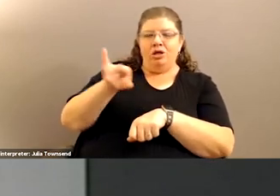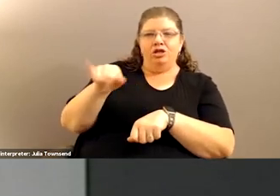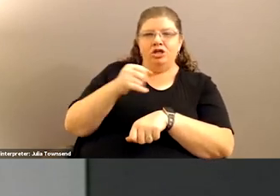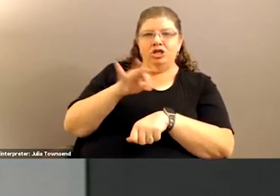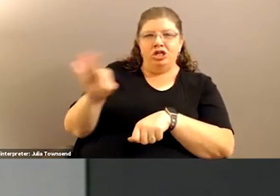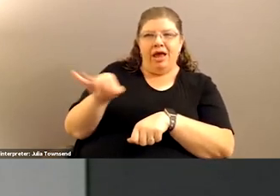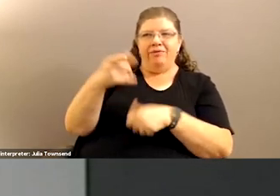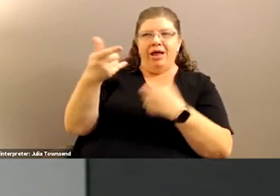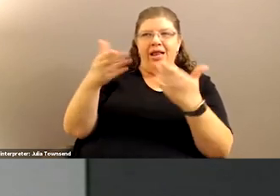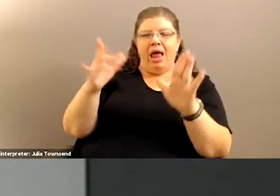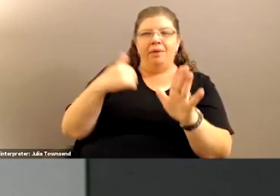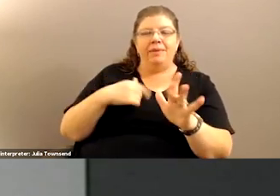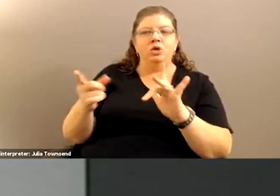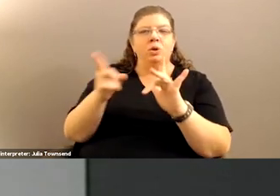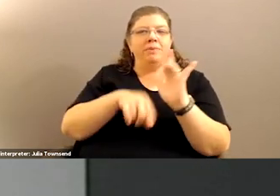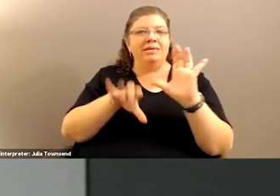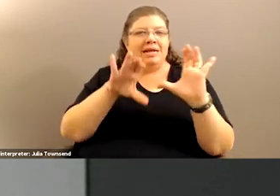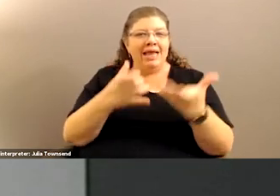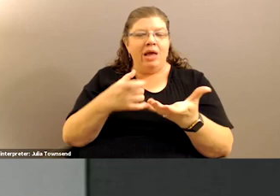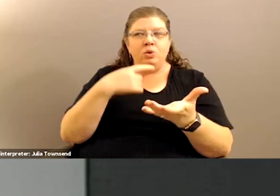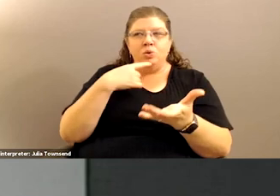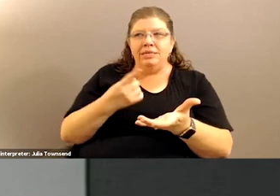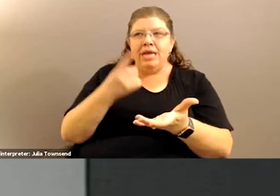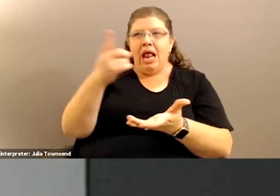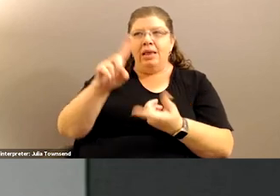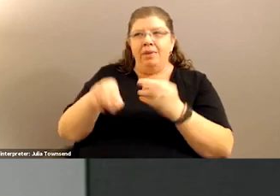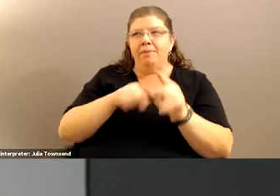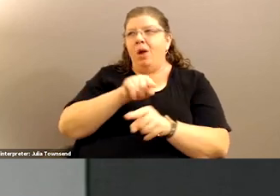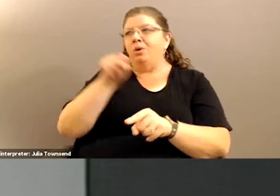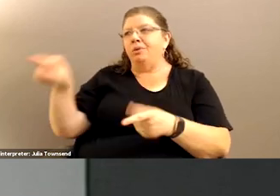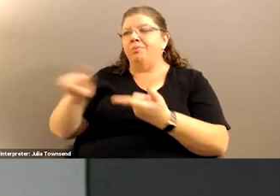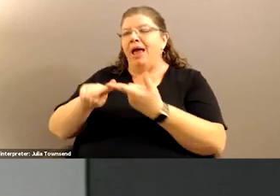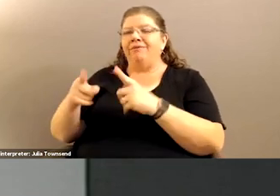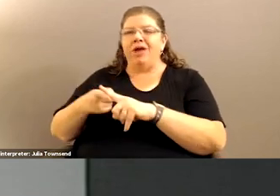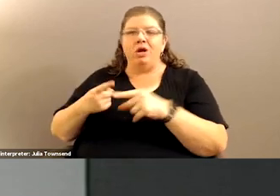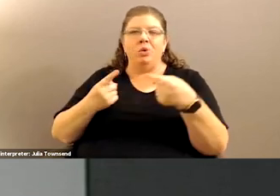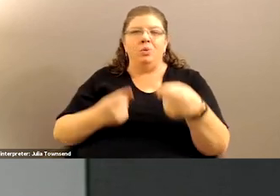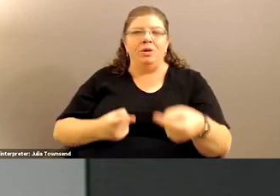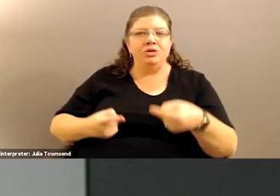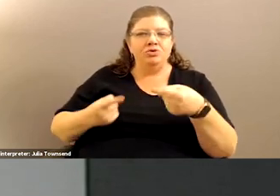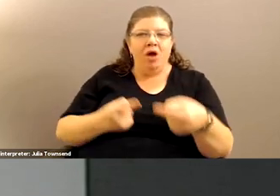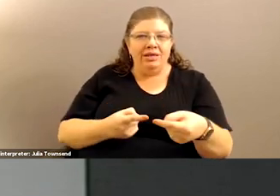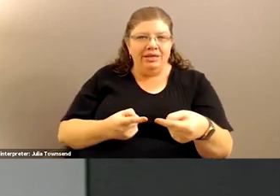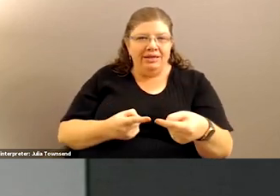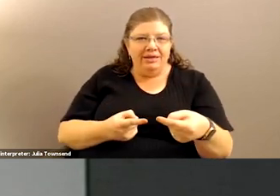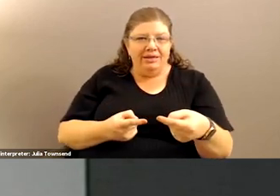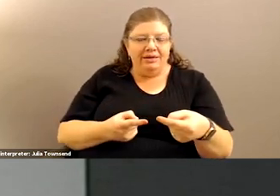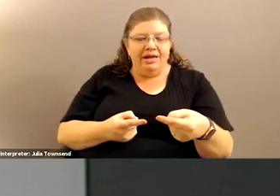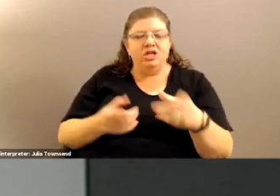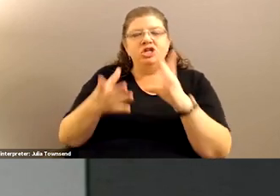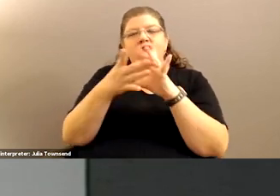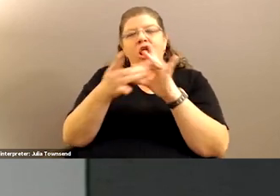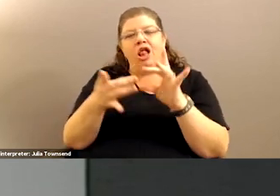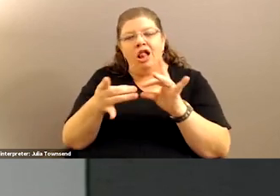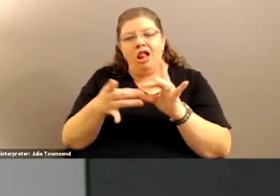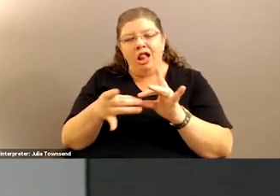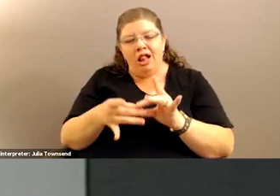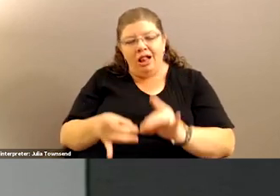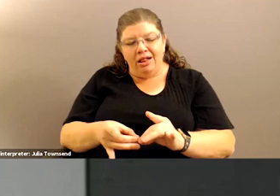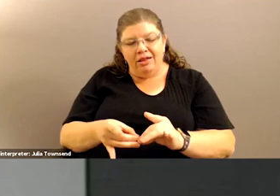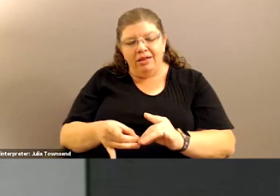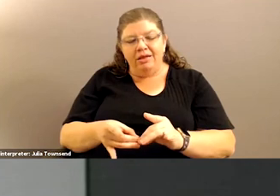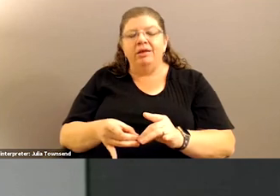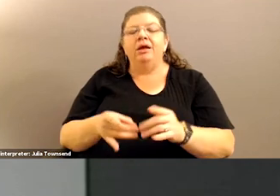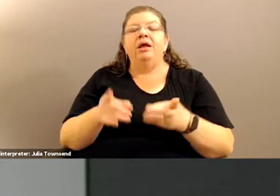allowed me to miss class to tell him about a friend who was struggling and gone and she goes on and on and also